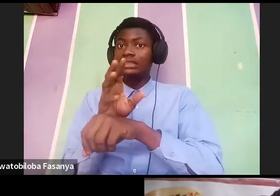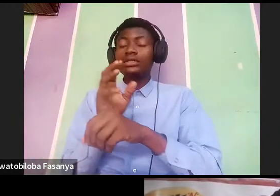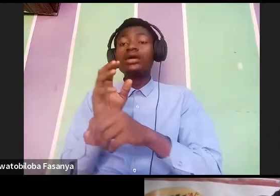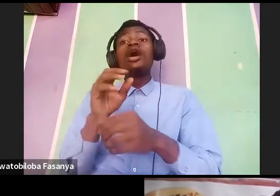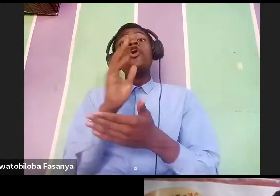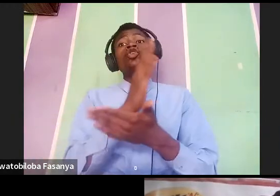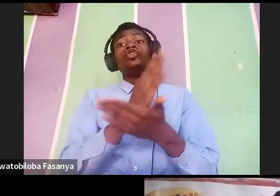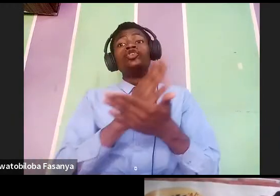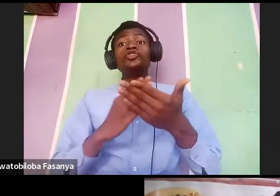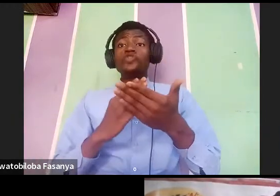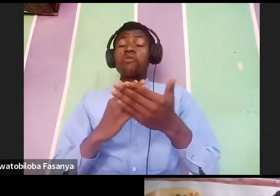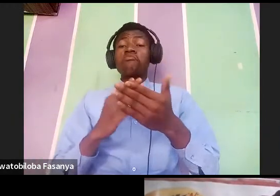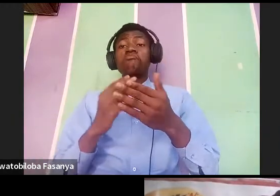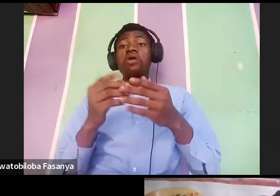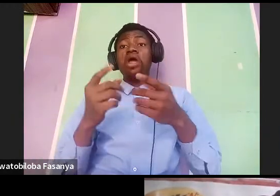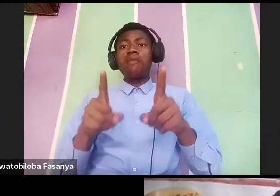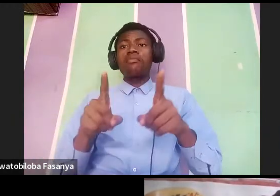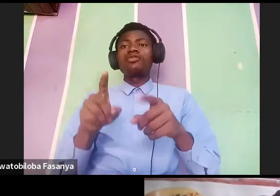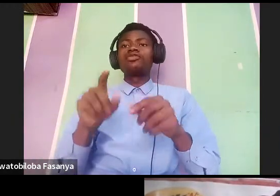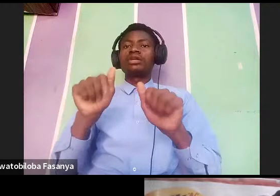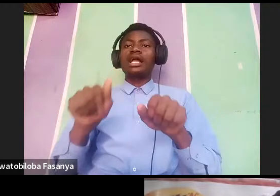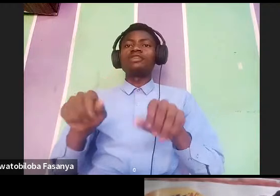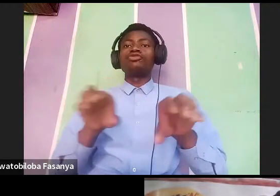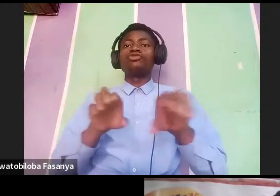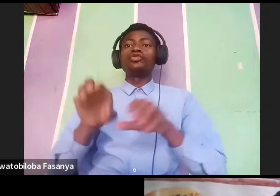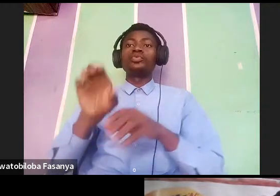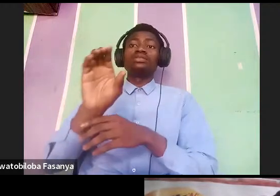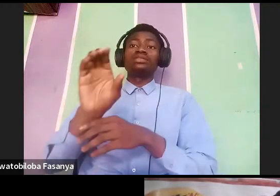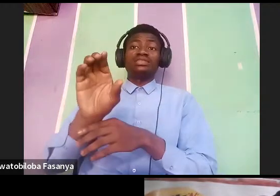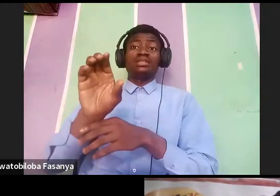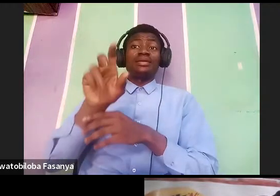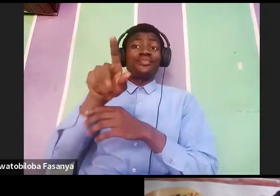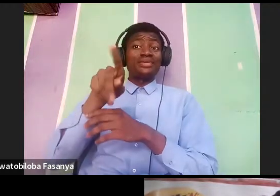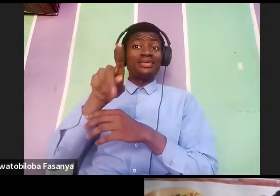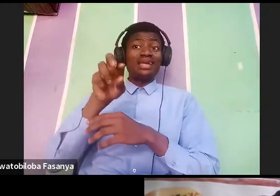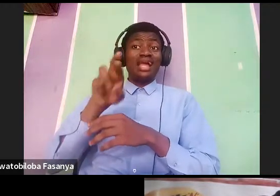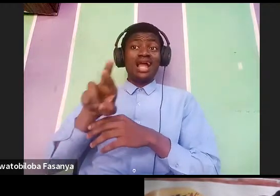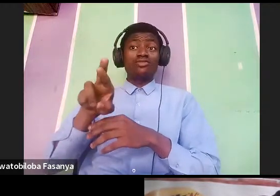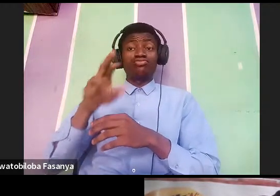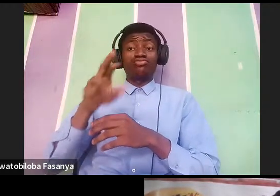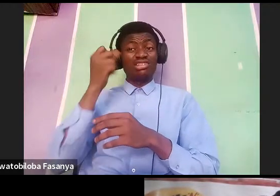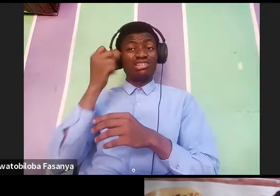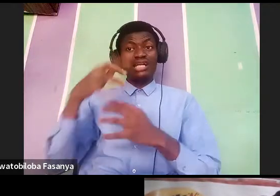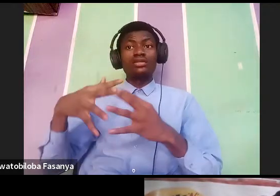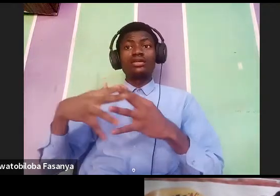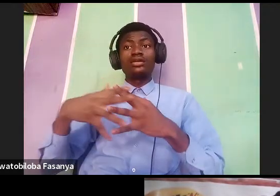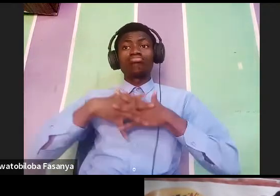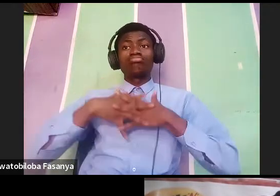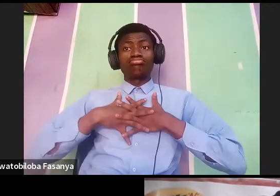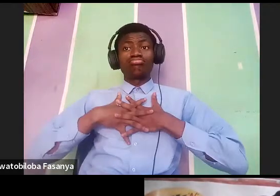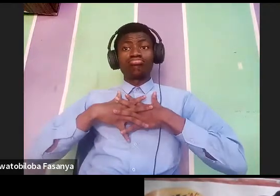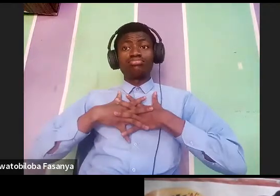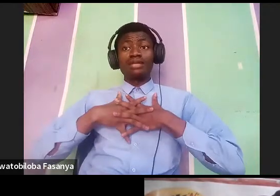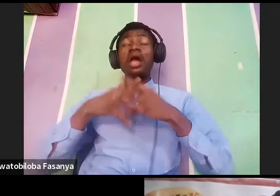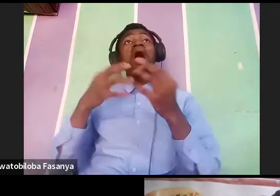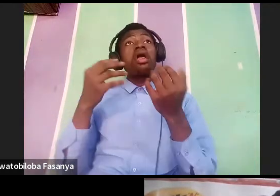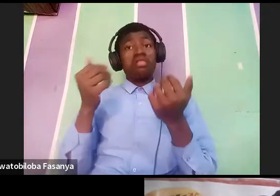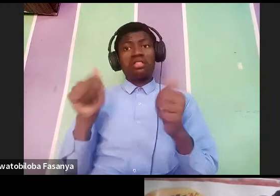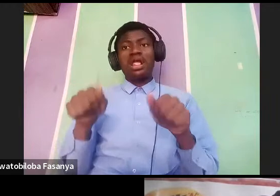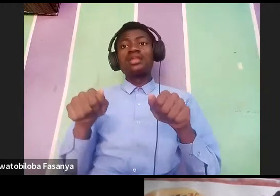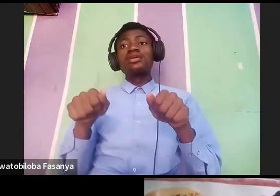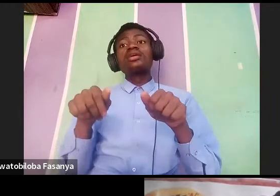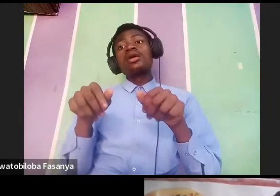that's pulmonary resuscitation. But I said, if the person has not lost breath completely, there might be no need for CPR at this point in time. So if